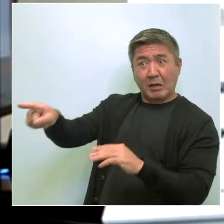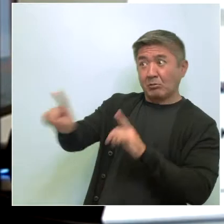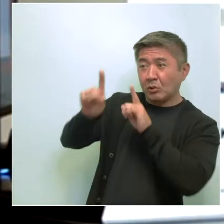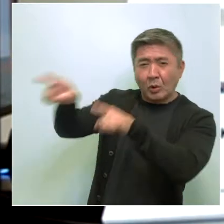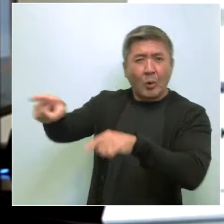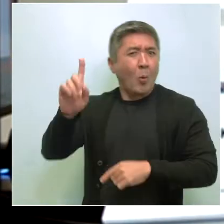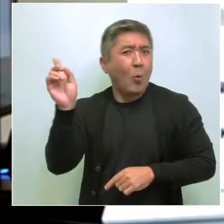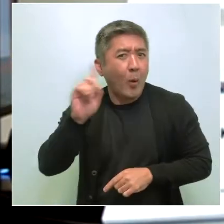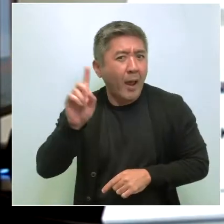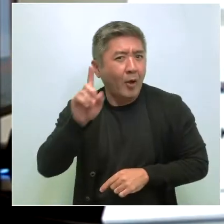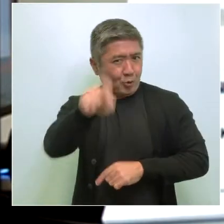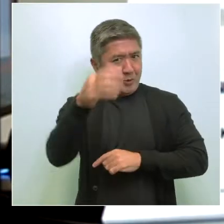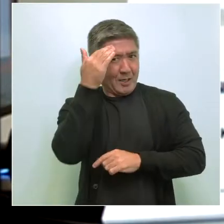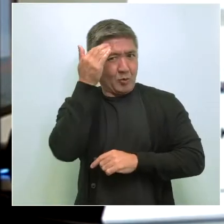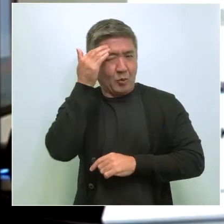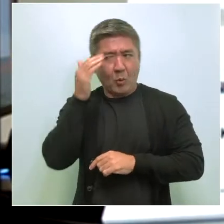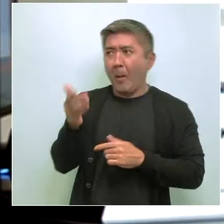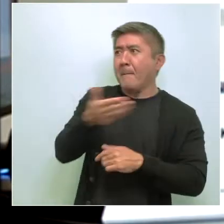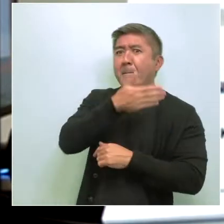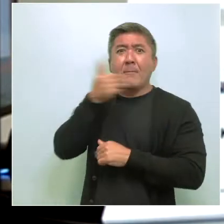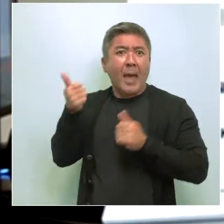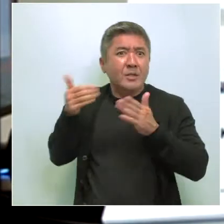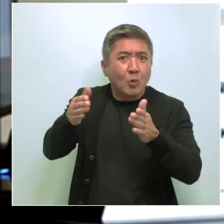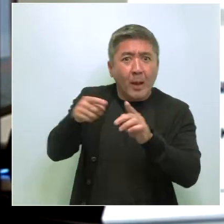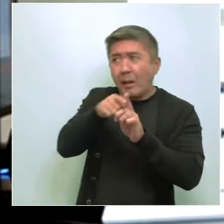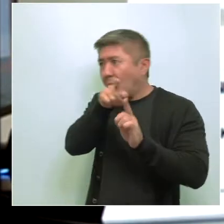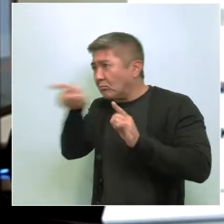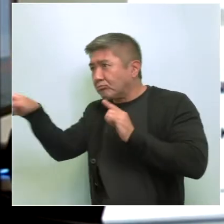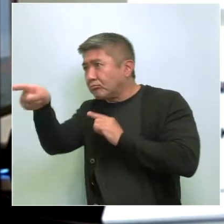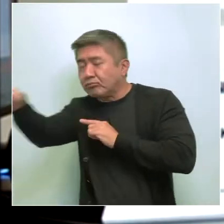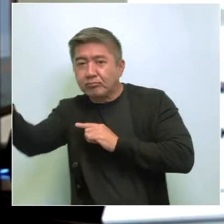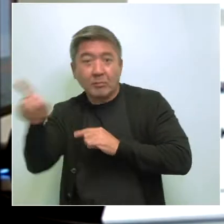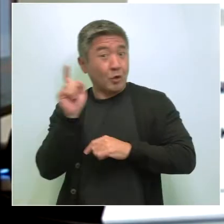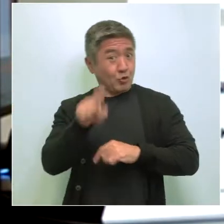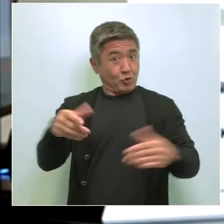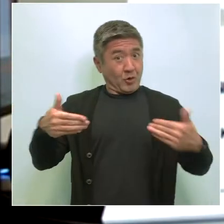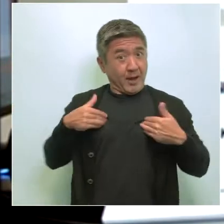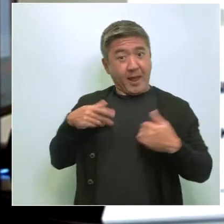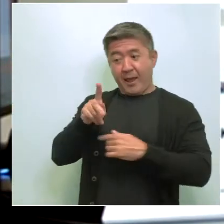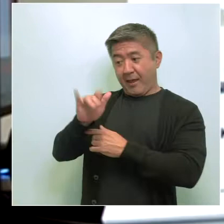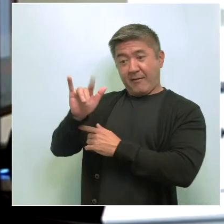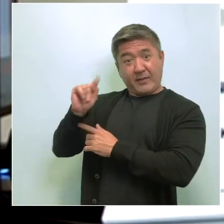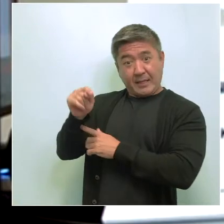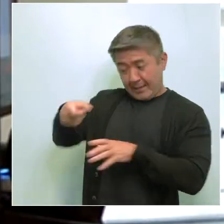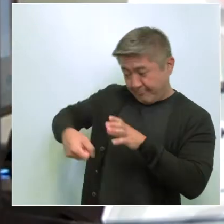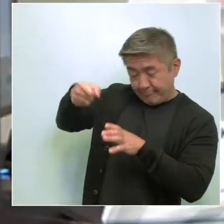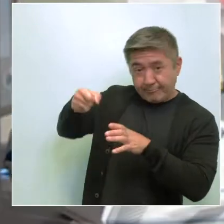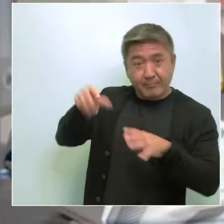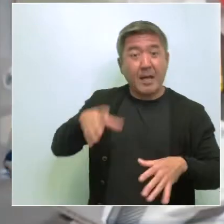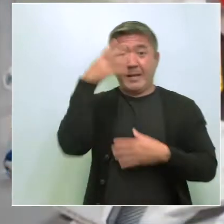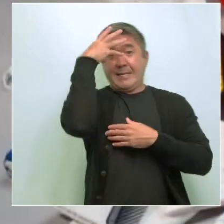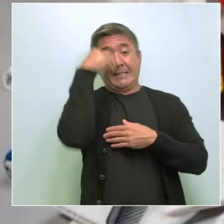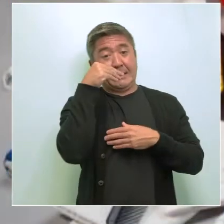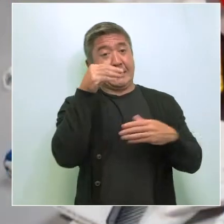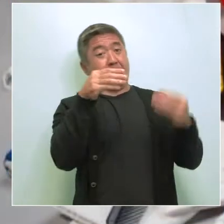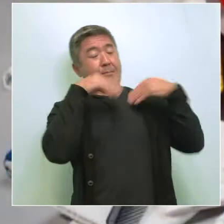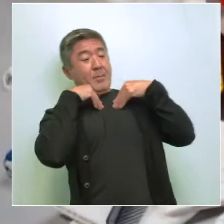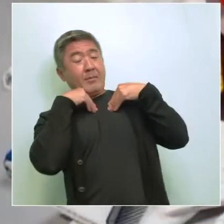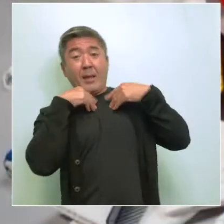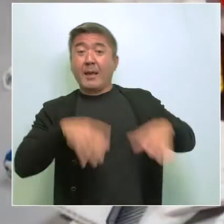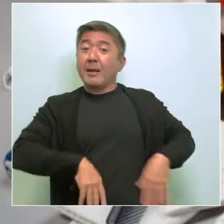your nearest shelter is and figure out the best way to get there. You should have an evacuation kit that includes sleeping bags